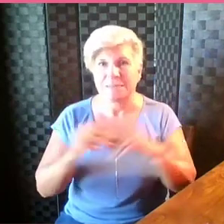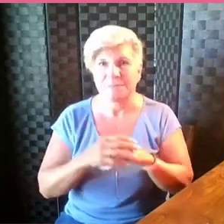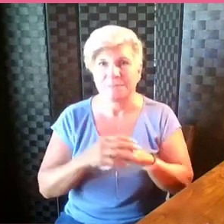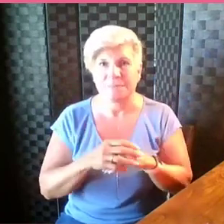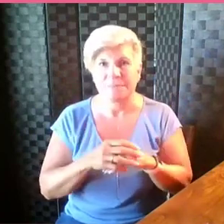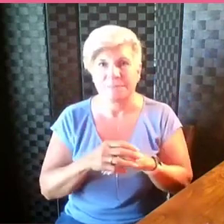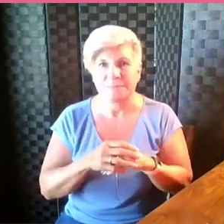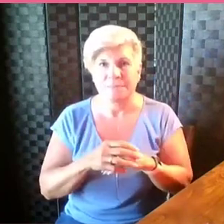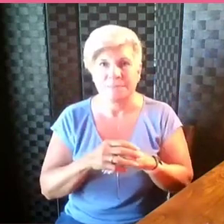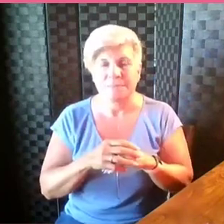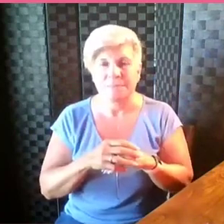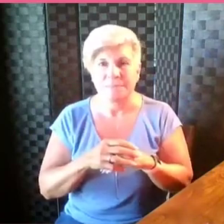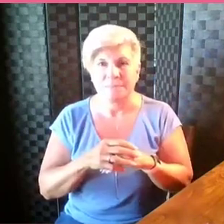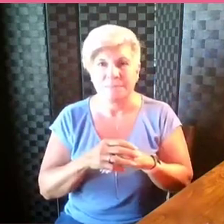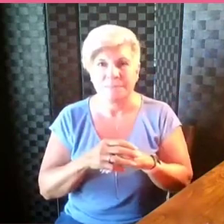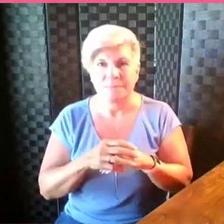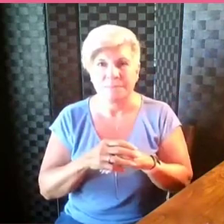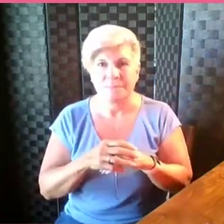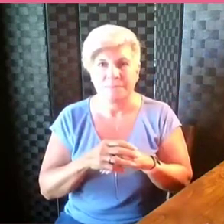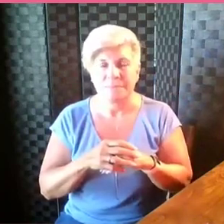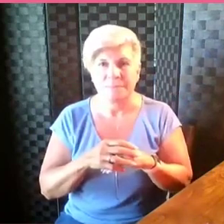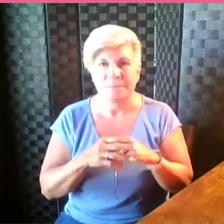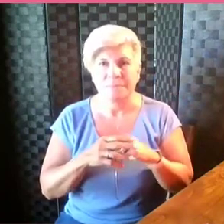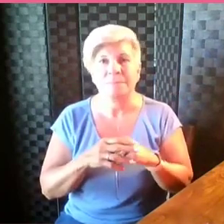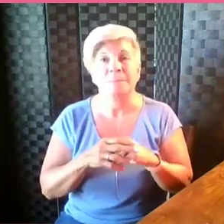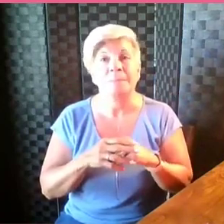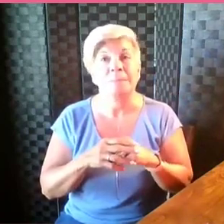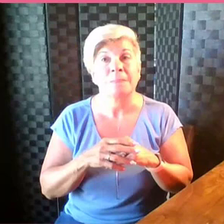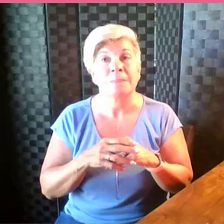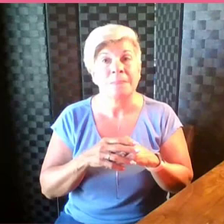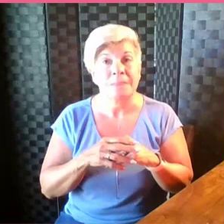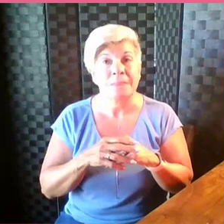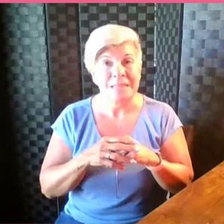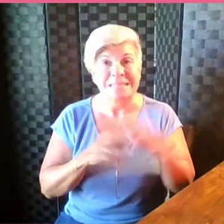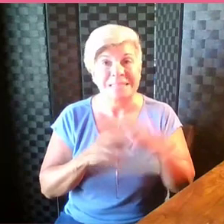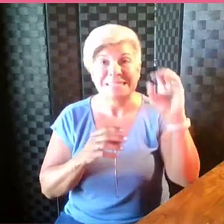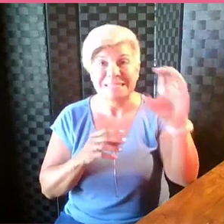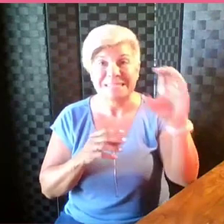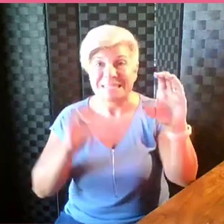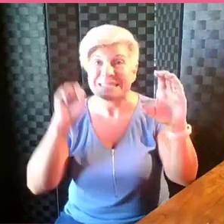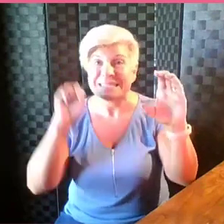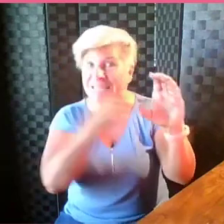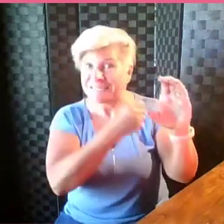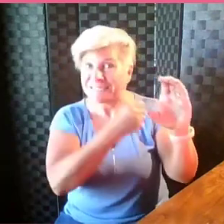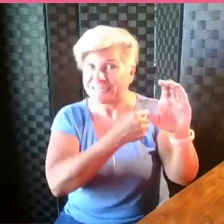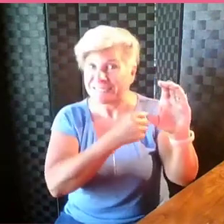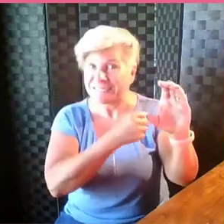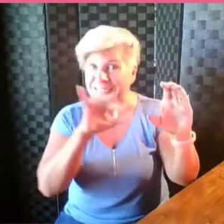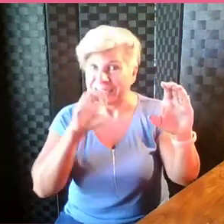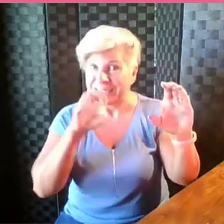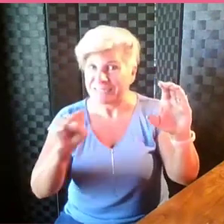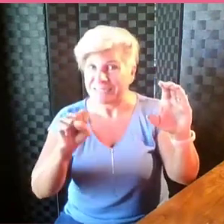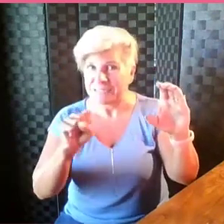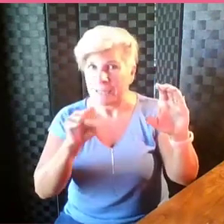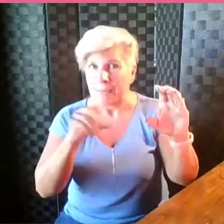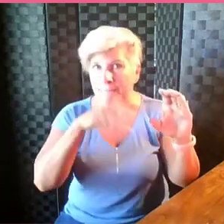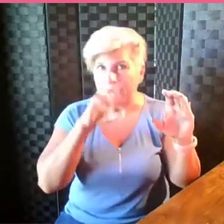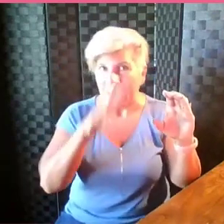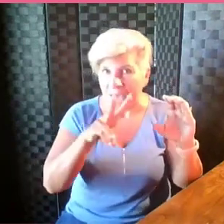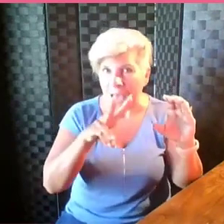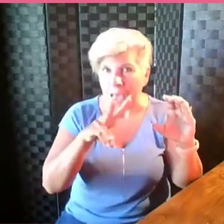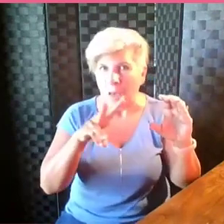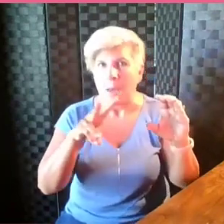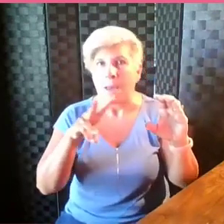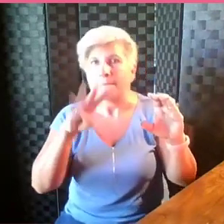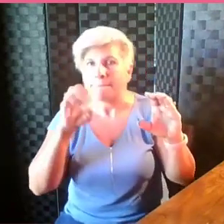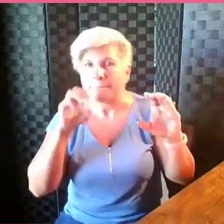If you said yes, you are correct. Pow, bam, and hiss are all sounds that